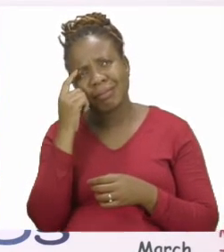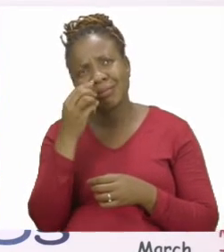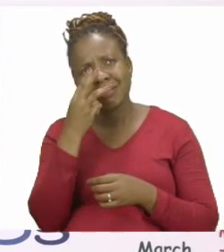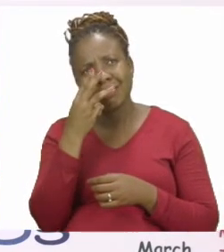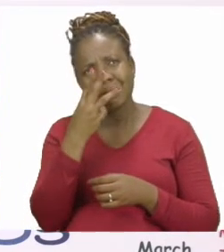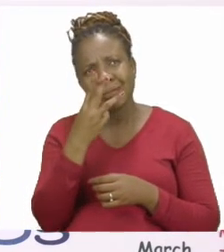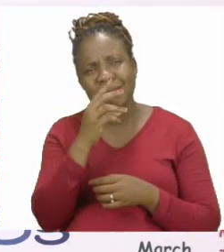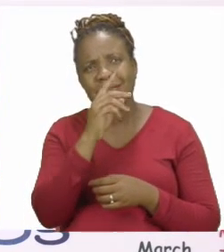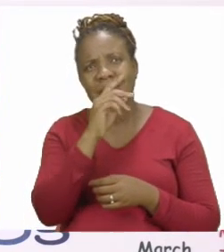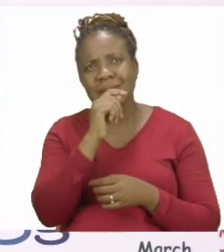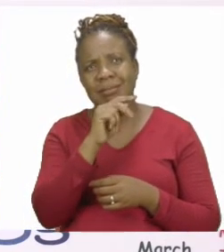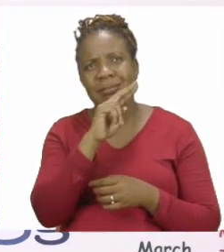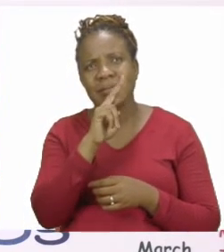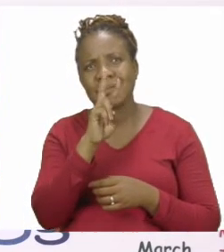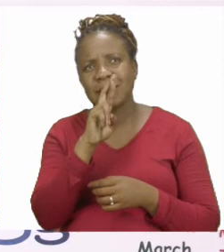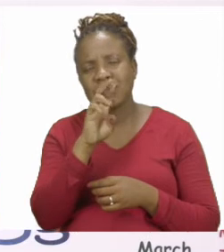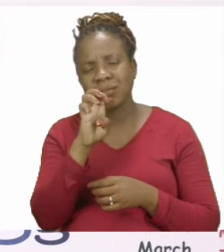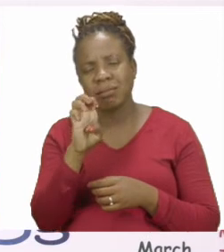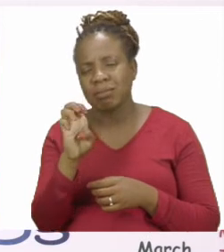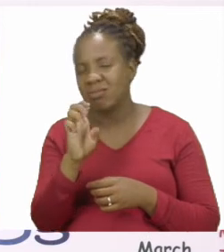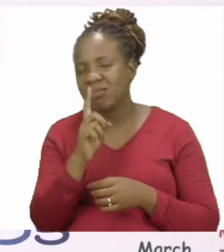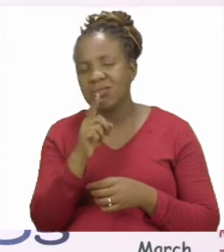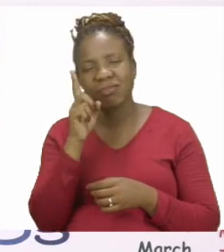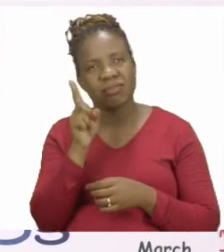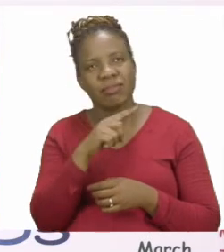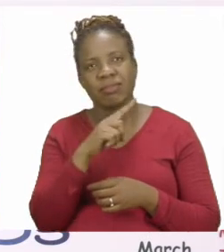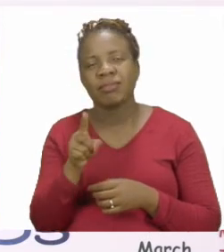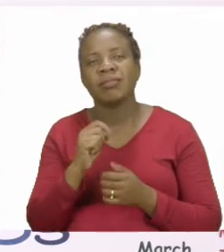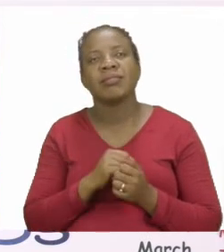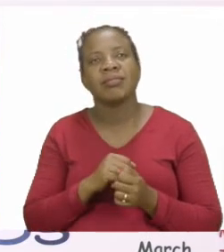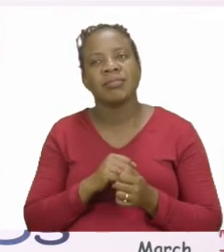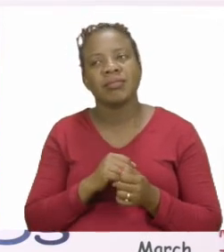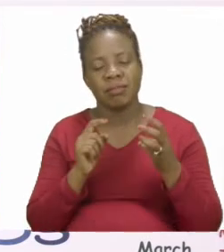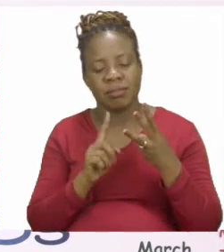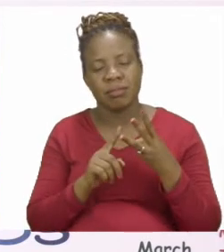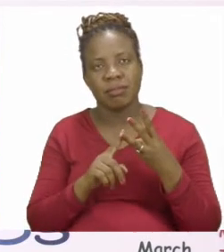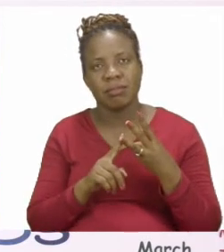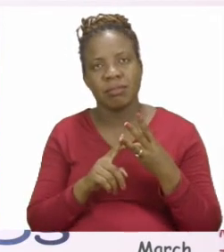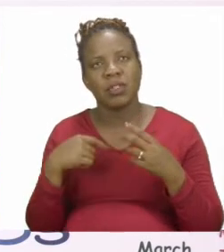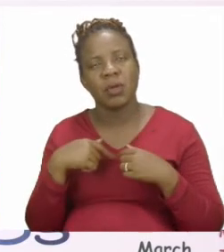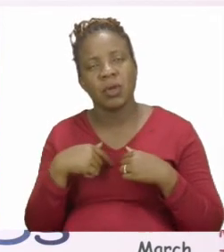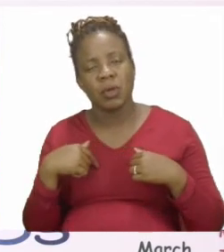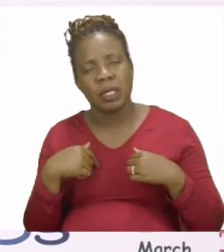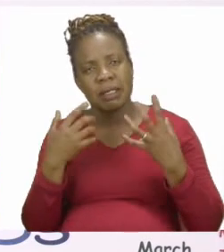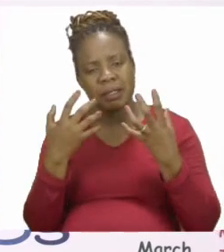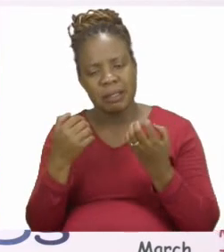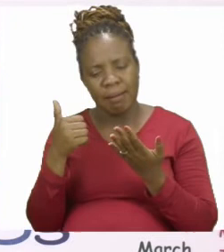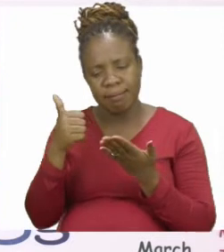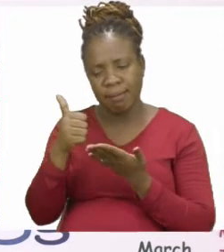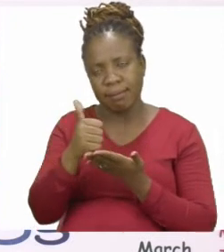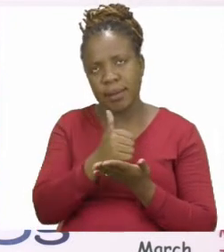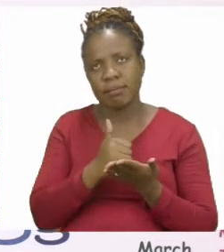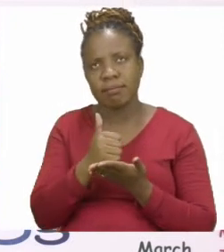don't think so either. Let's try the third word. We need clean water to